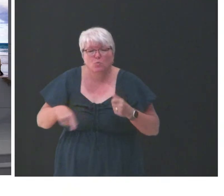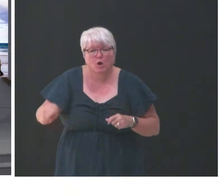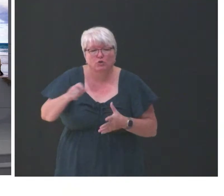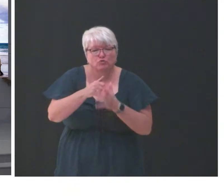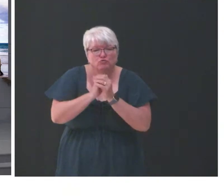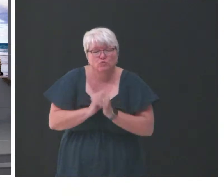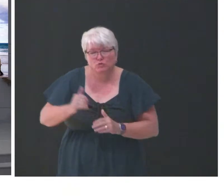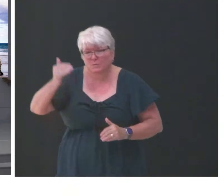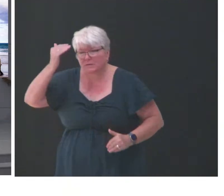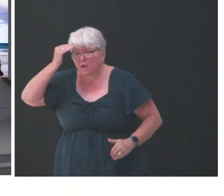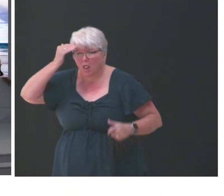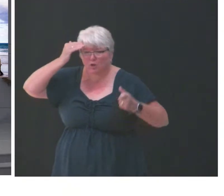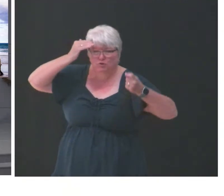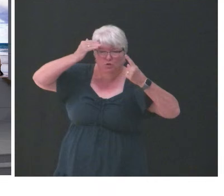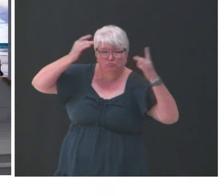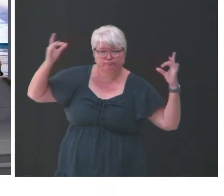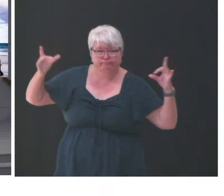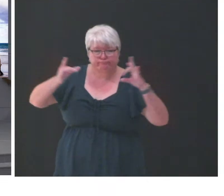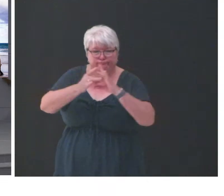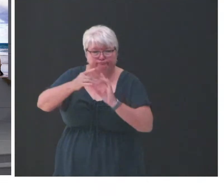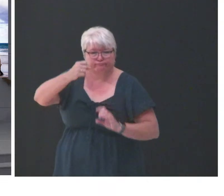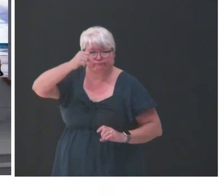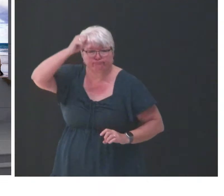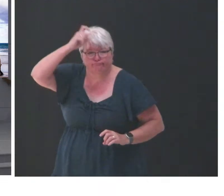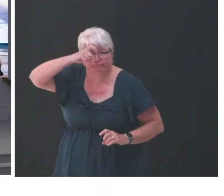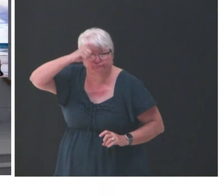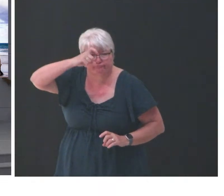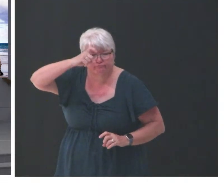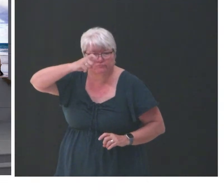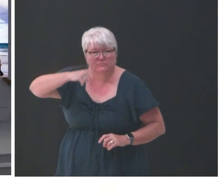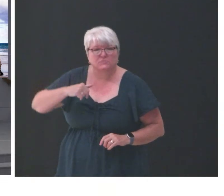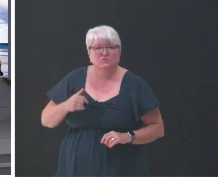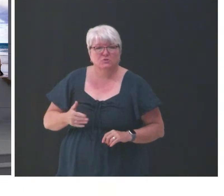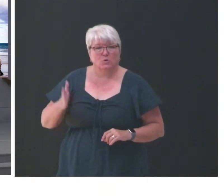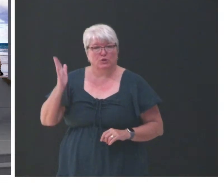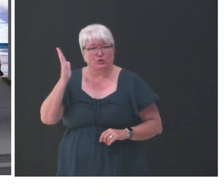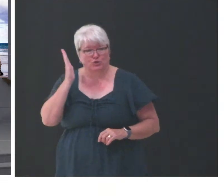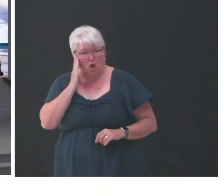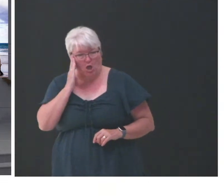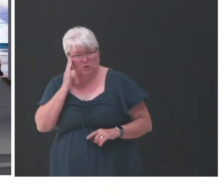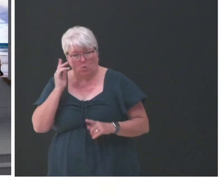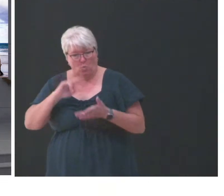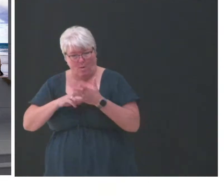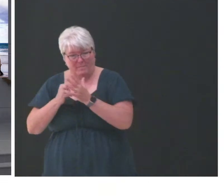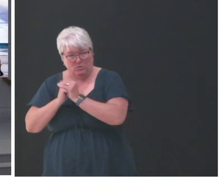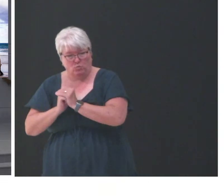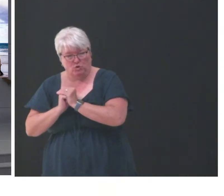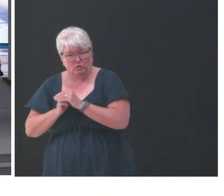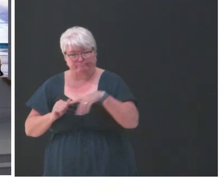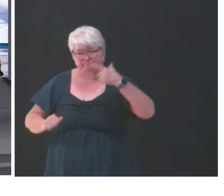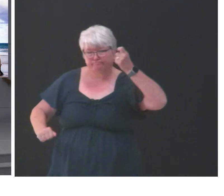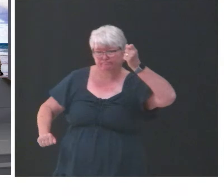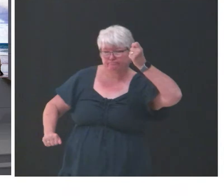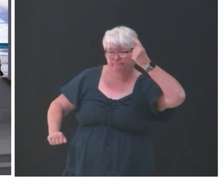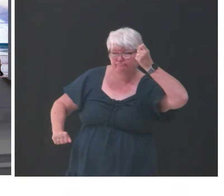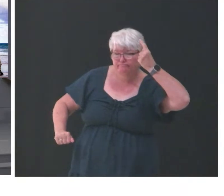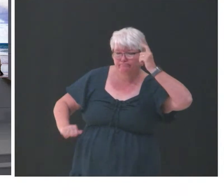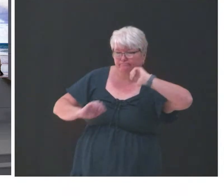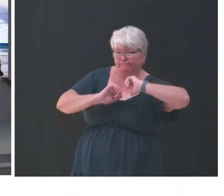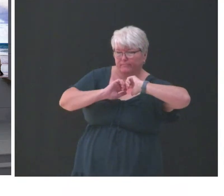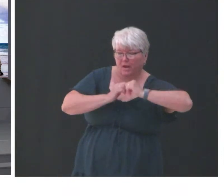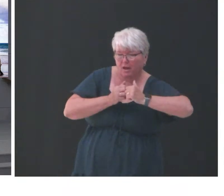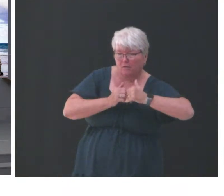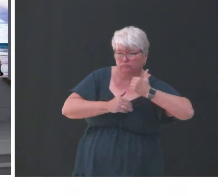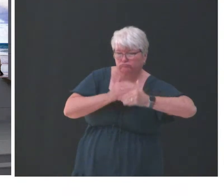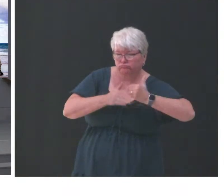from a place of wisdom, where you have knowledge about what knowledge about what worship is, that you have understanding of